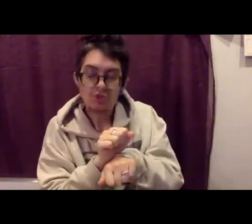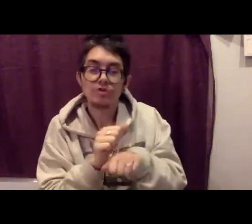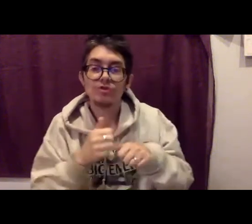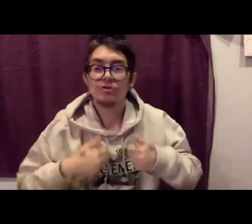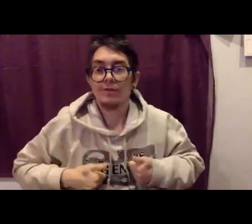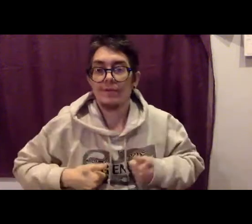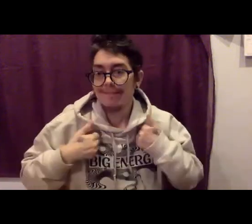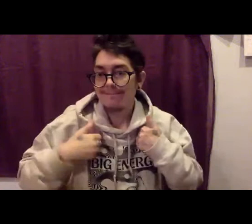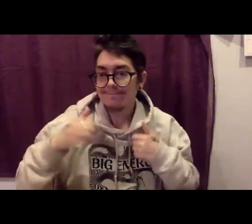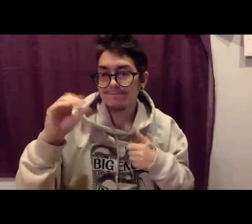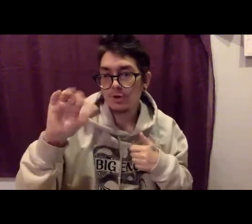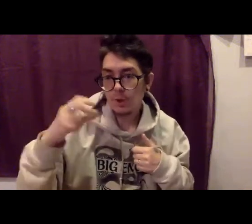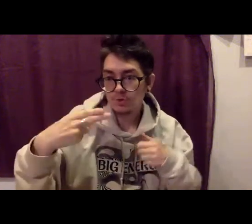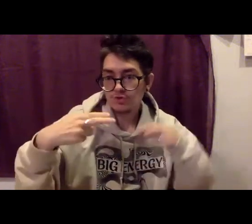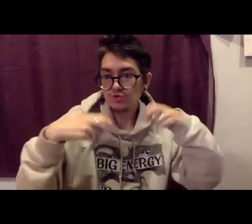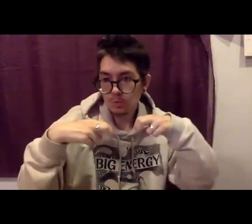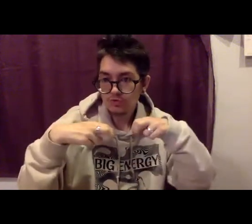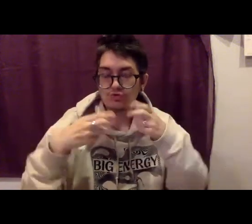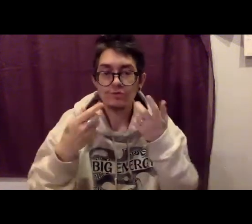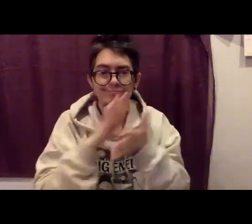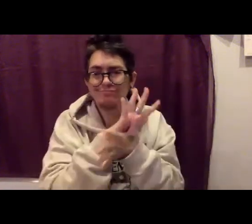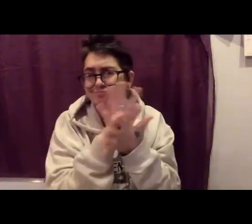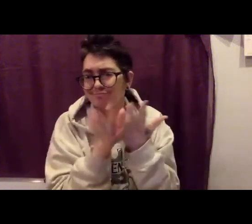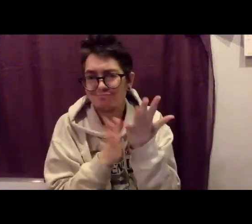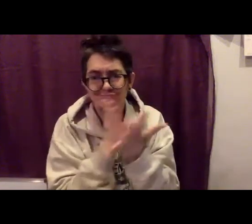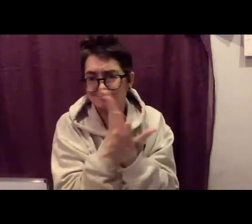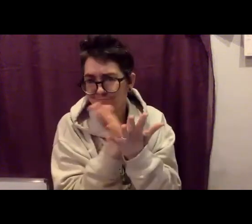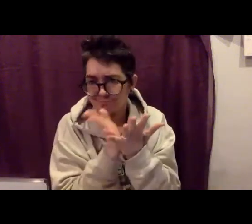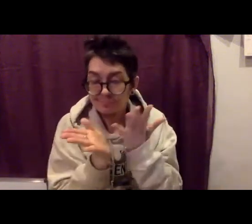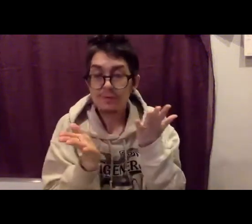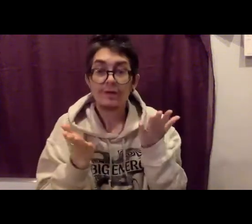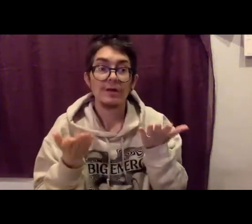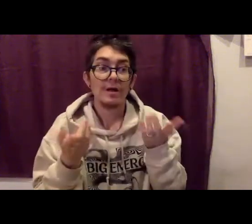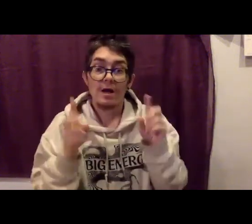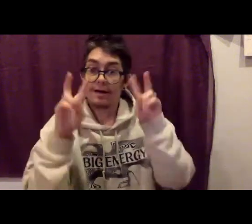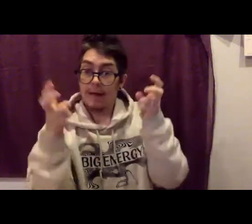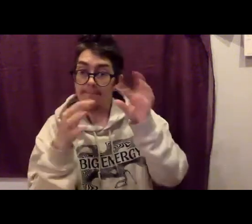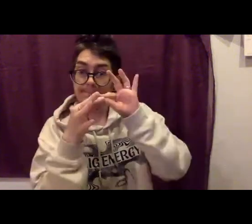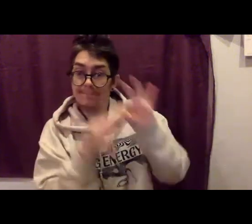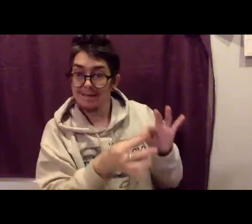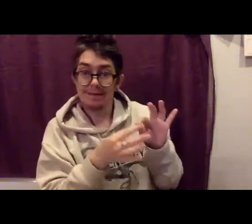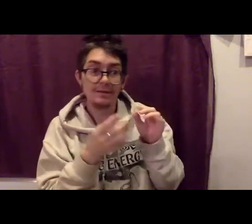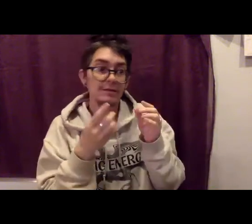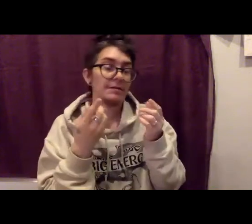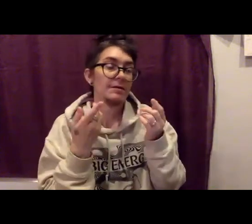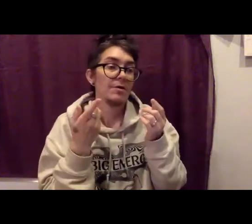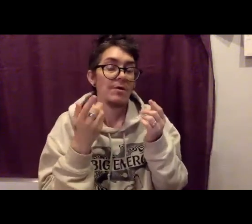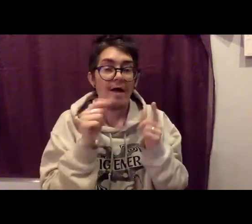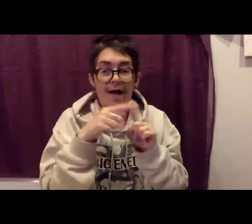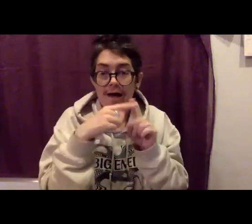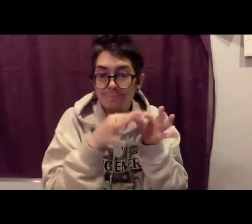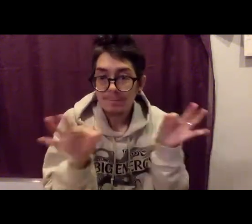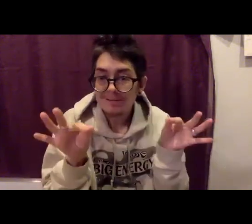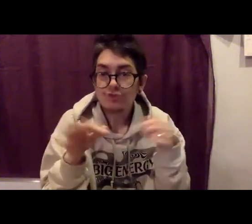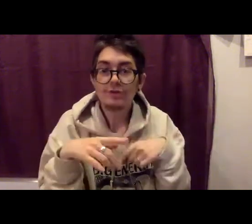the runes, and I also do energy work, energy healing. And so I do all sorts of different topics.